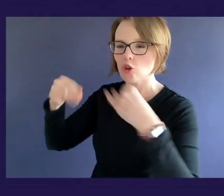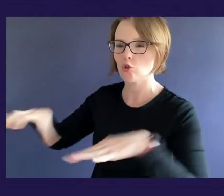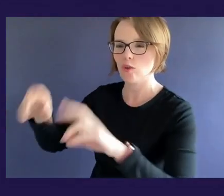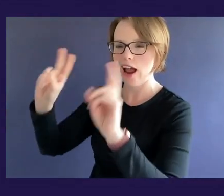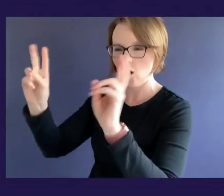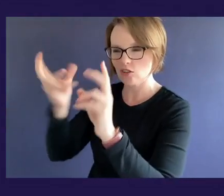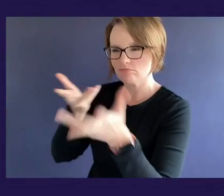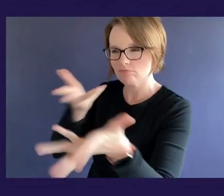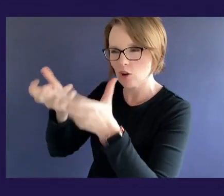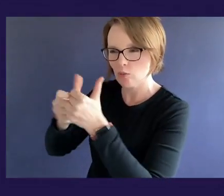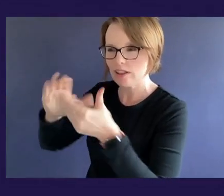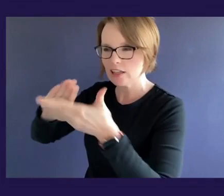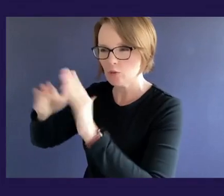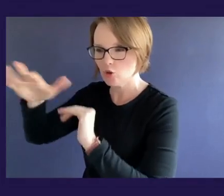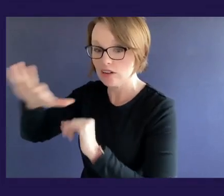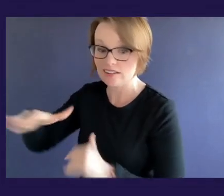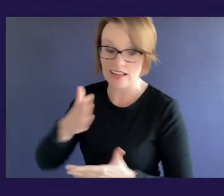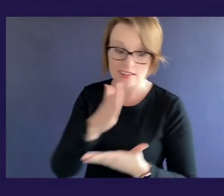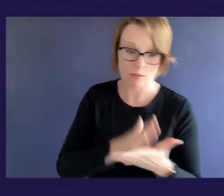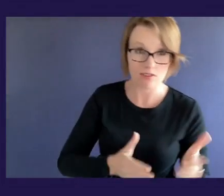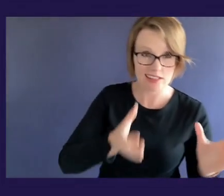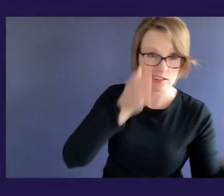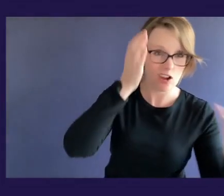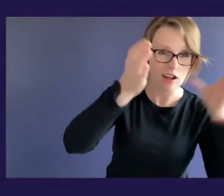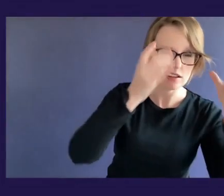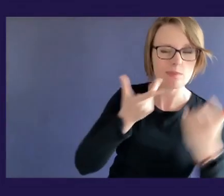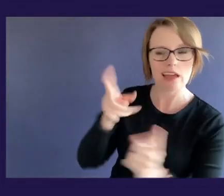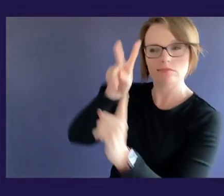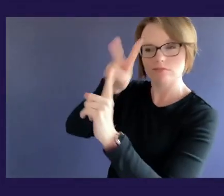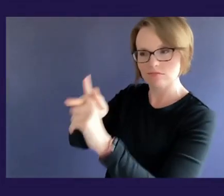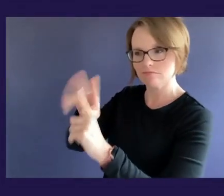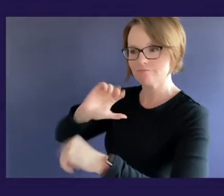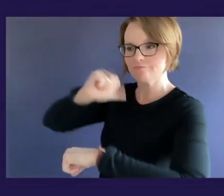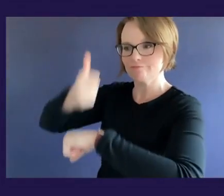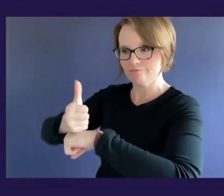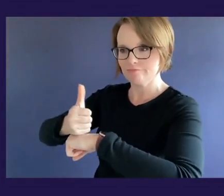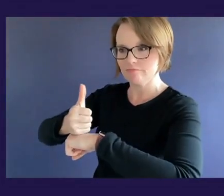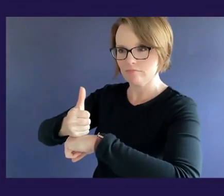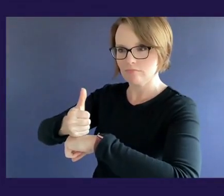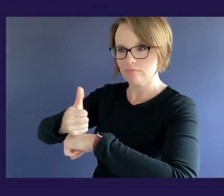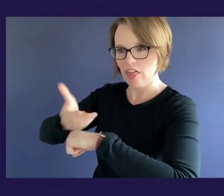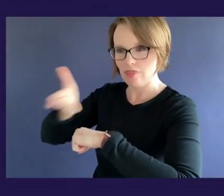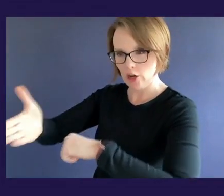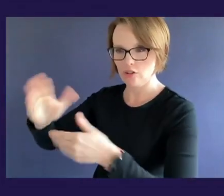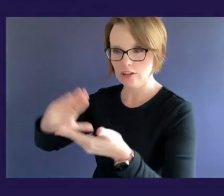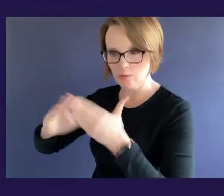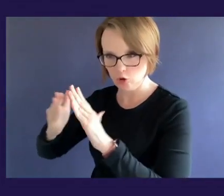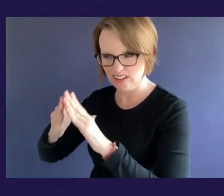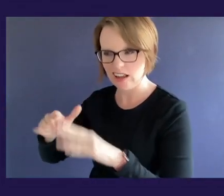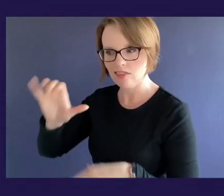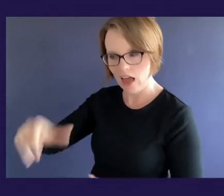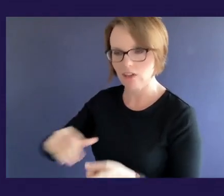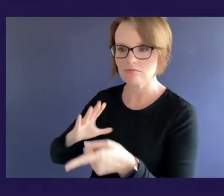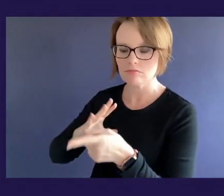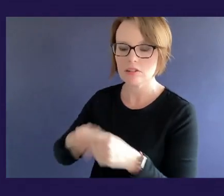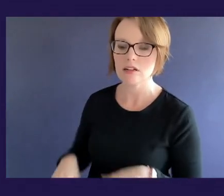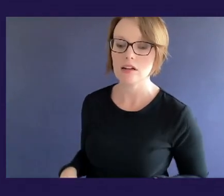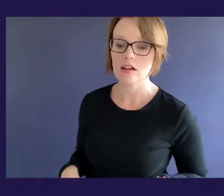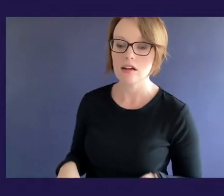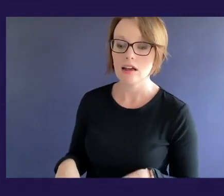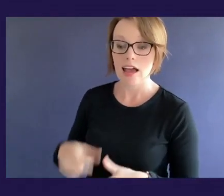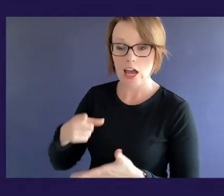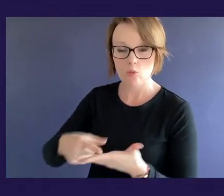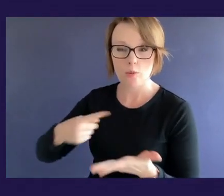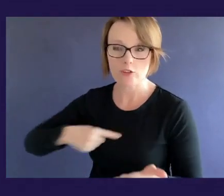actually putting these efforts into practice. And from what we hear from practitioners, that community engagement piece